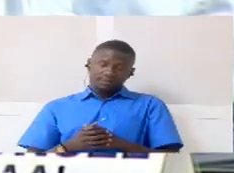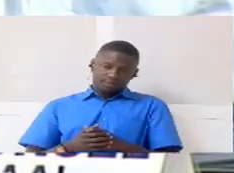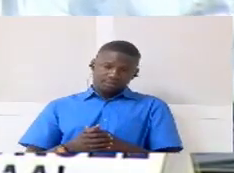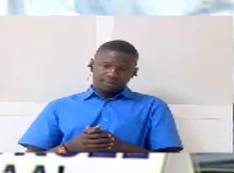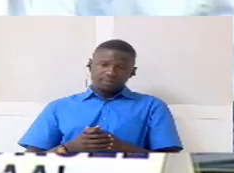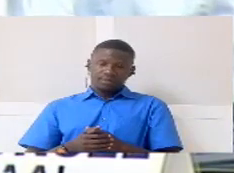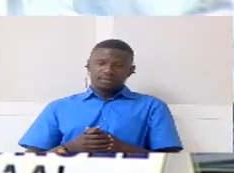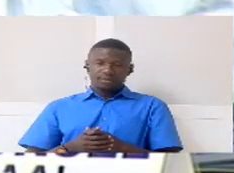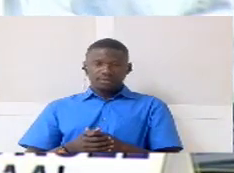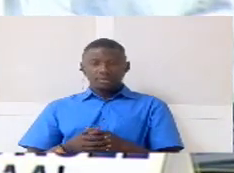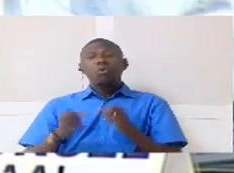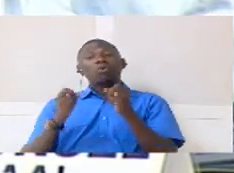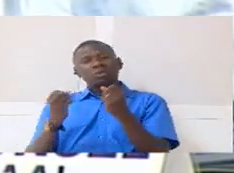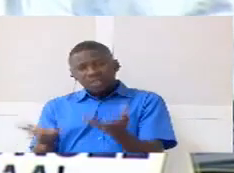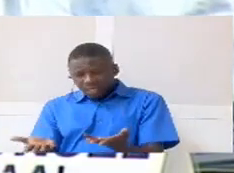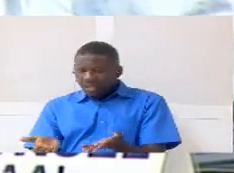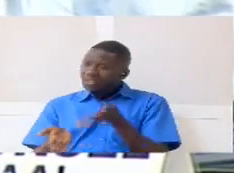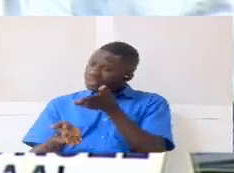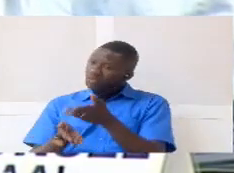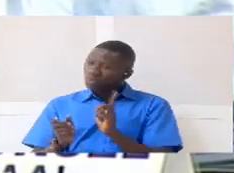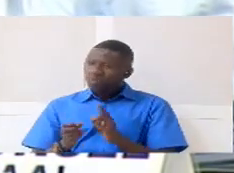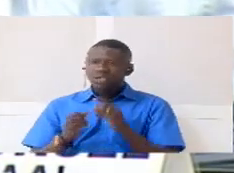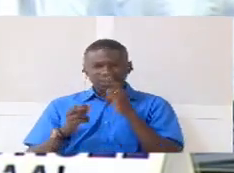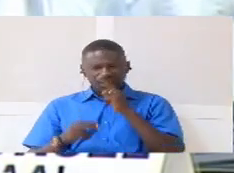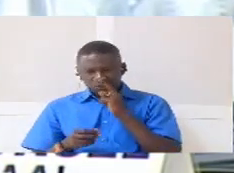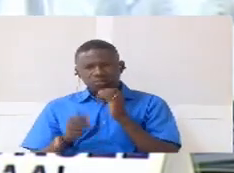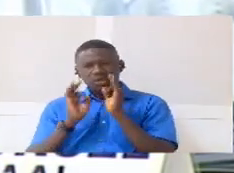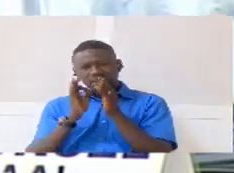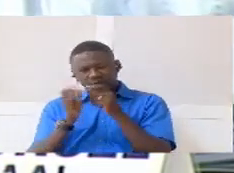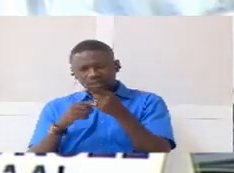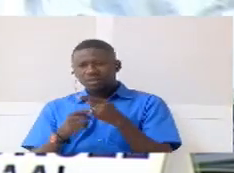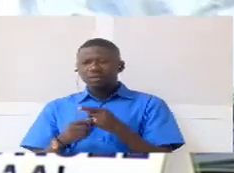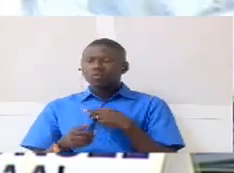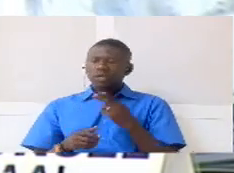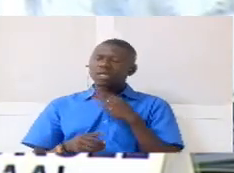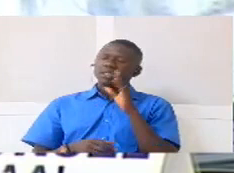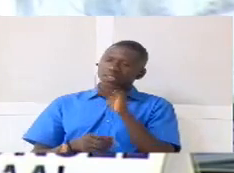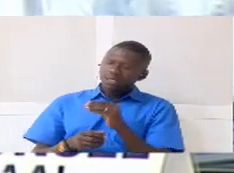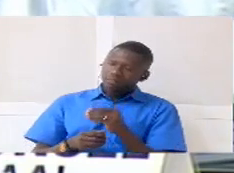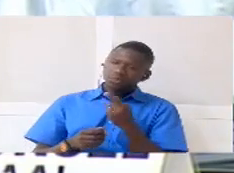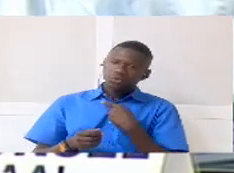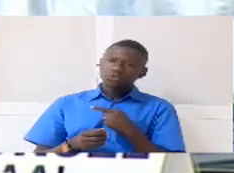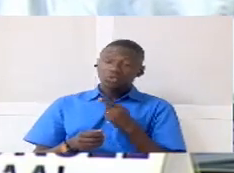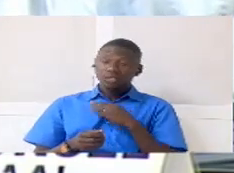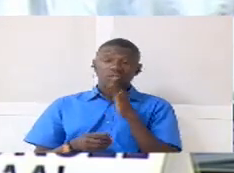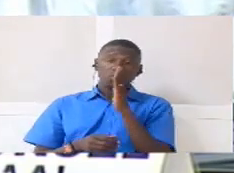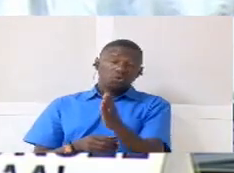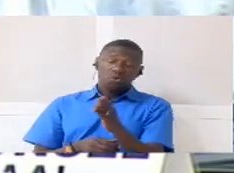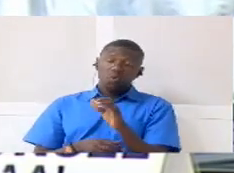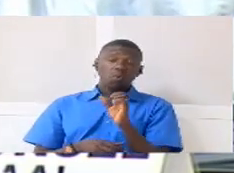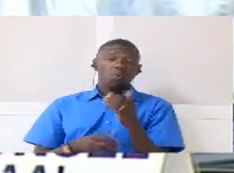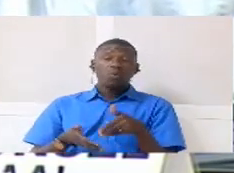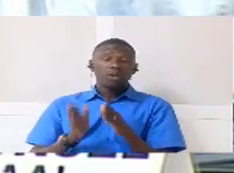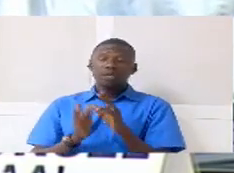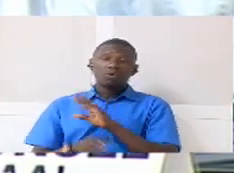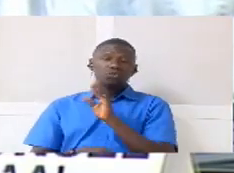to. And what are the things that they were doing wrong or unlawfully? Walem quoting left a foot at them in Bukat, Walem quality be menu